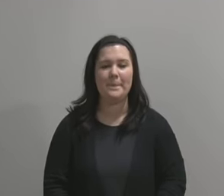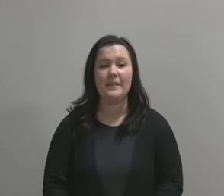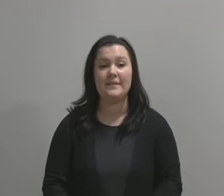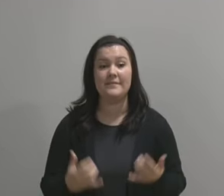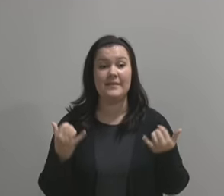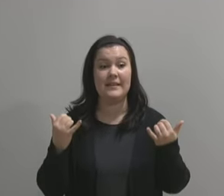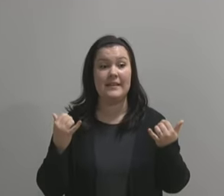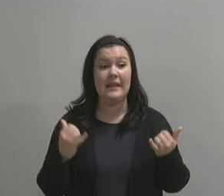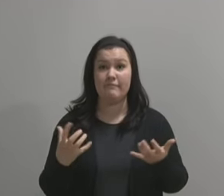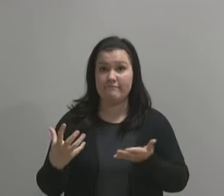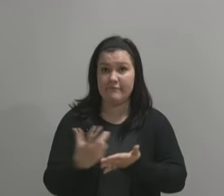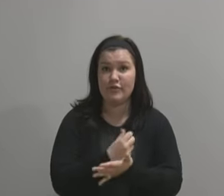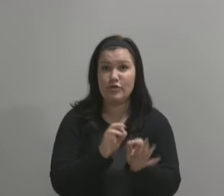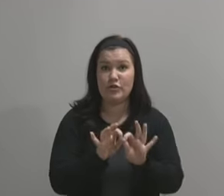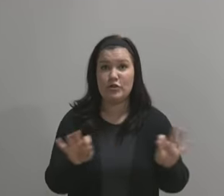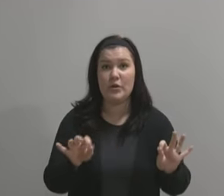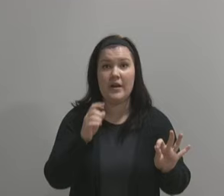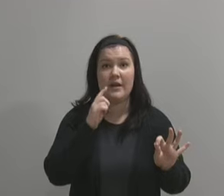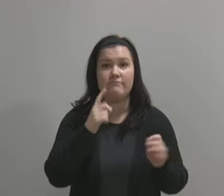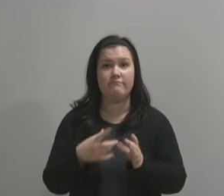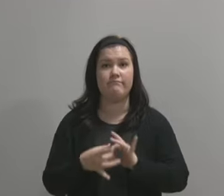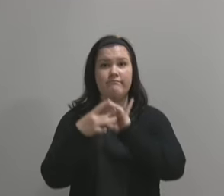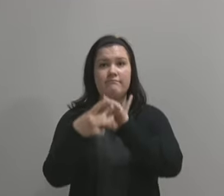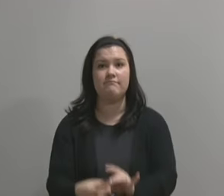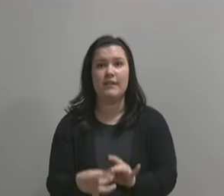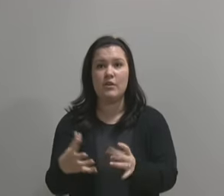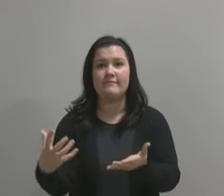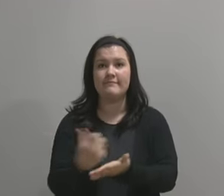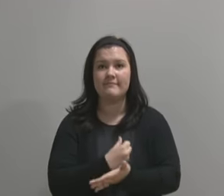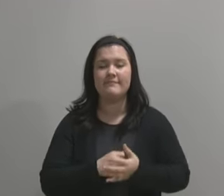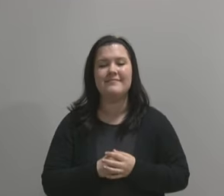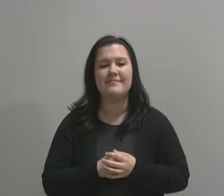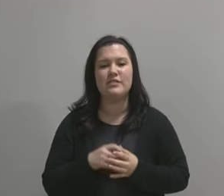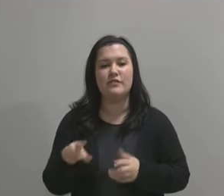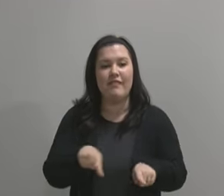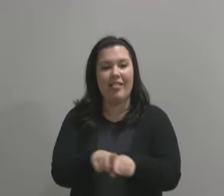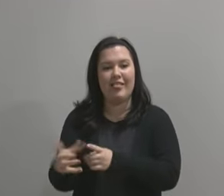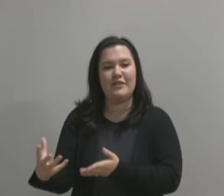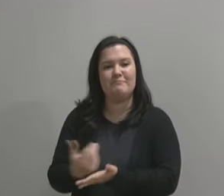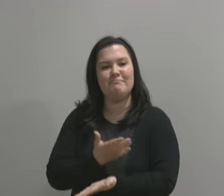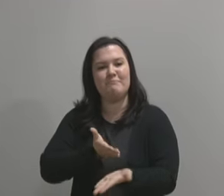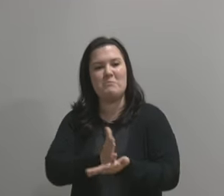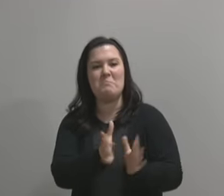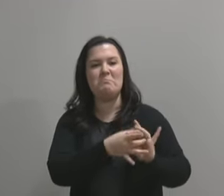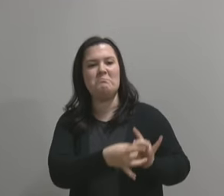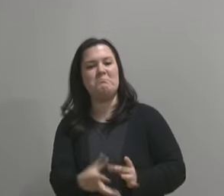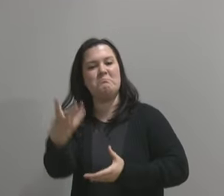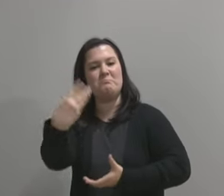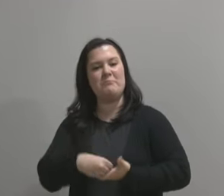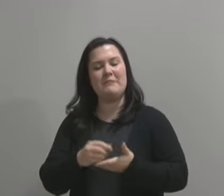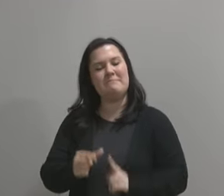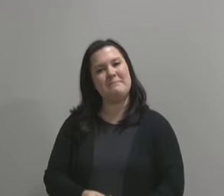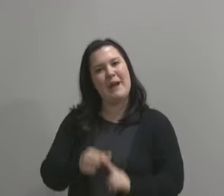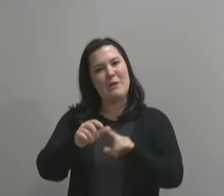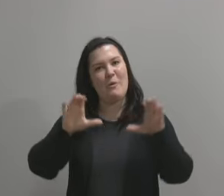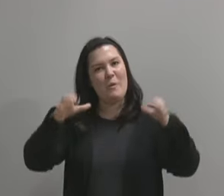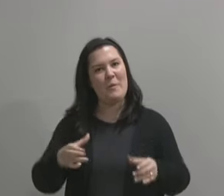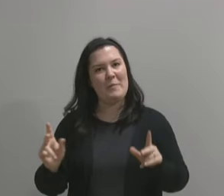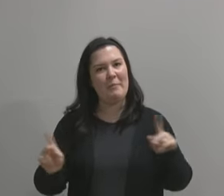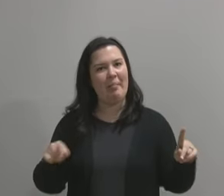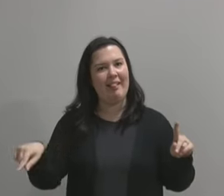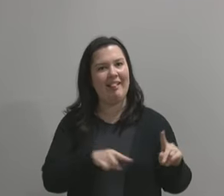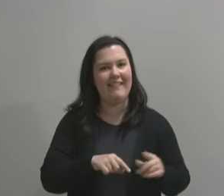In addition to earning the degrees conferred upon you today, you have earned the right to be associated with a very special group